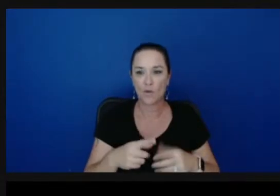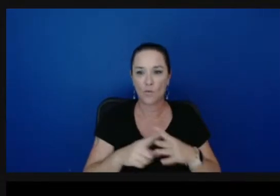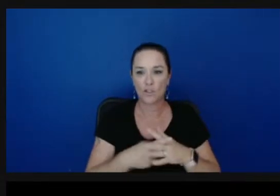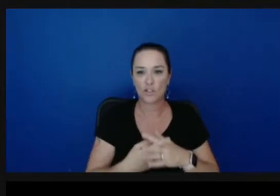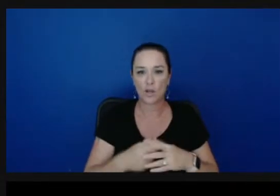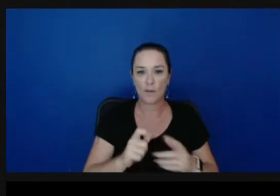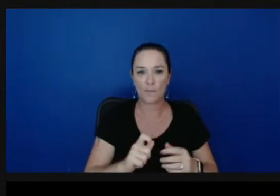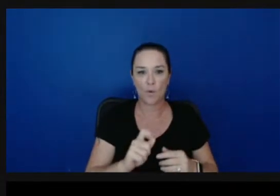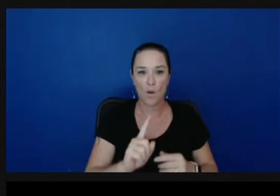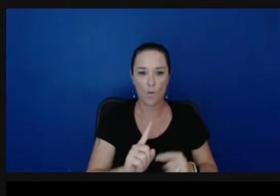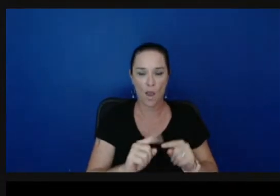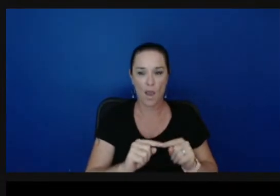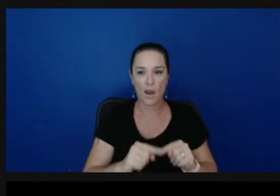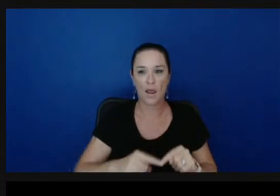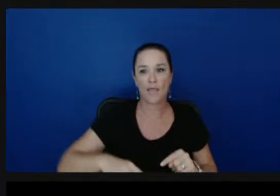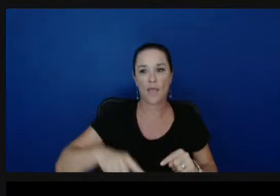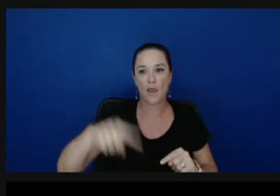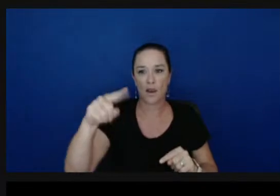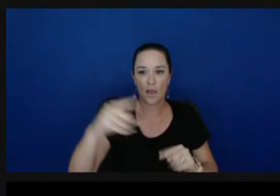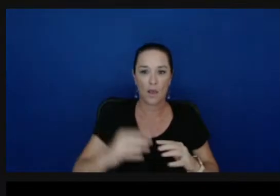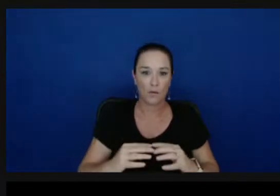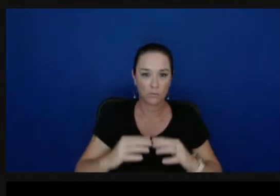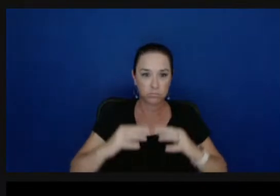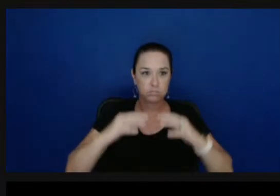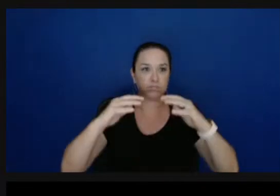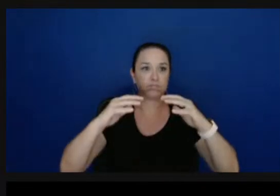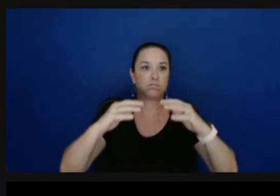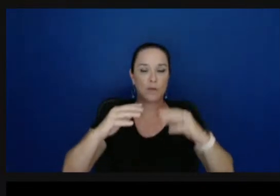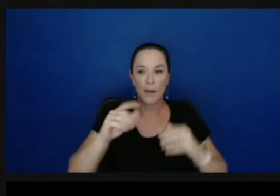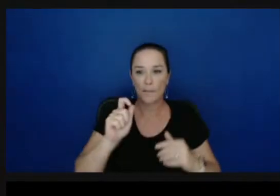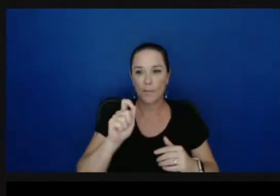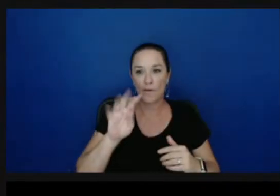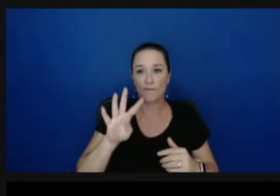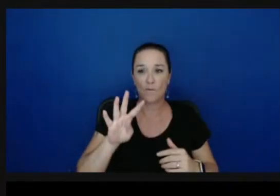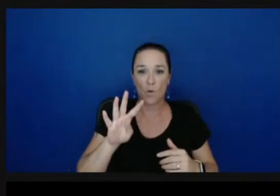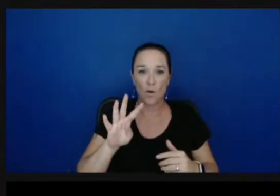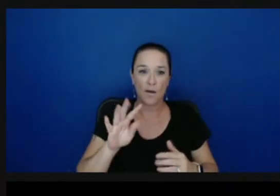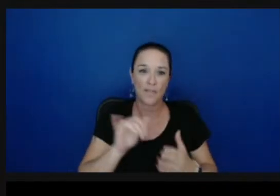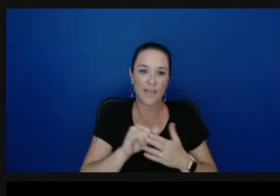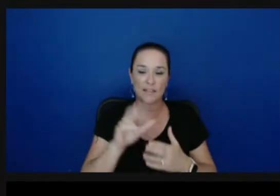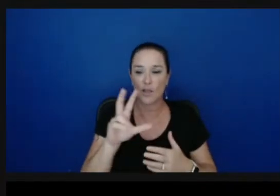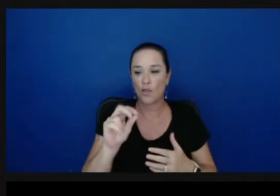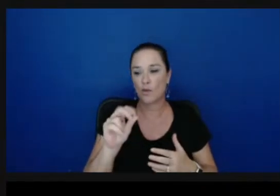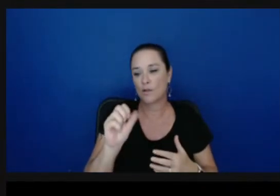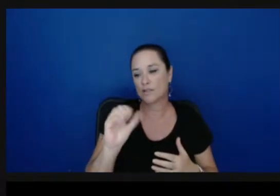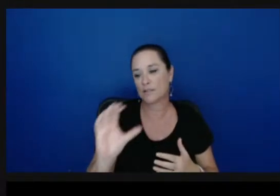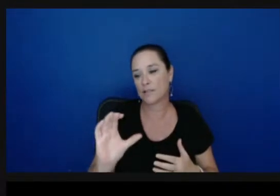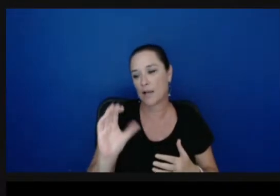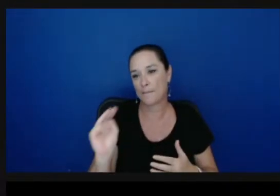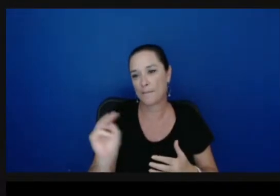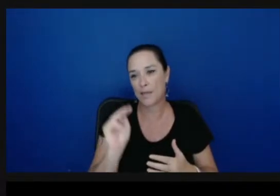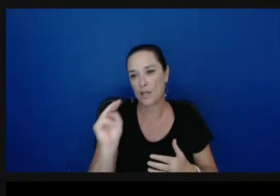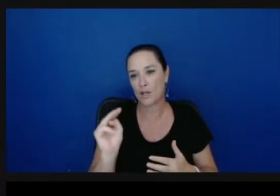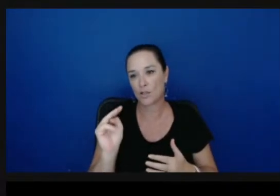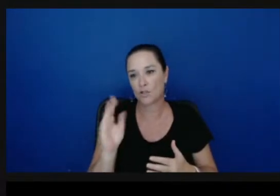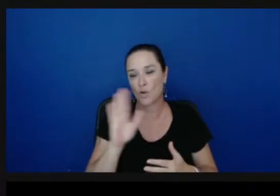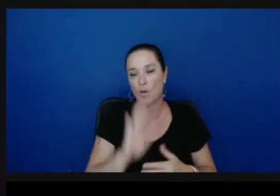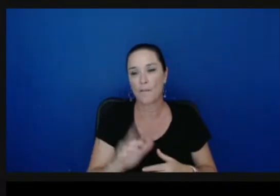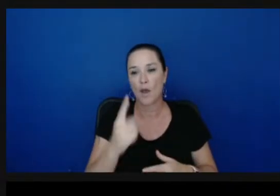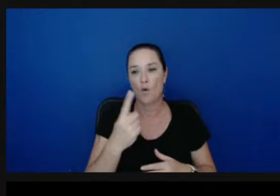we end up here upwards of 0.4 meters. That's 30 centimeters. There is your 1 foot of vertical